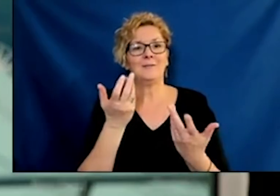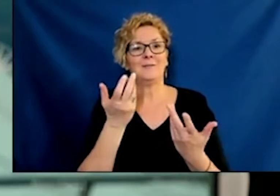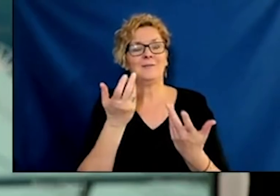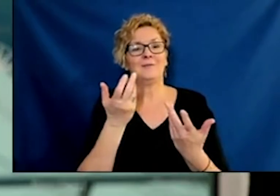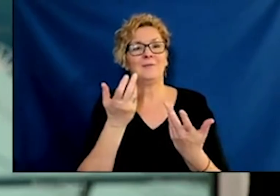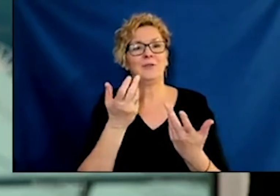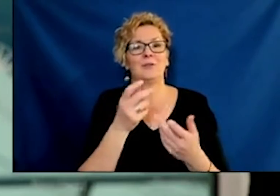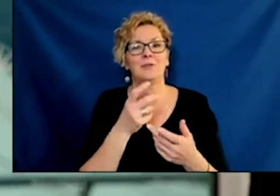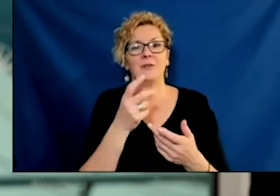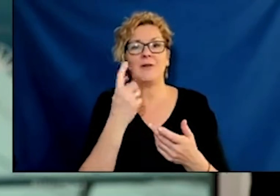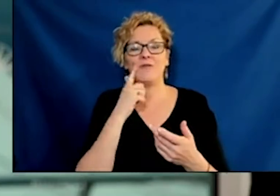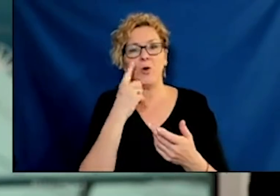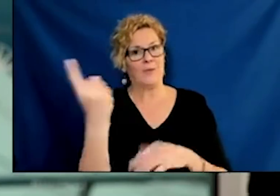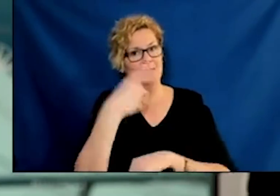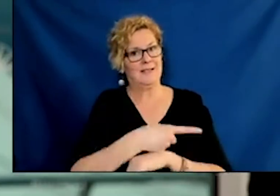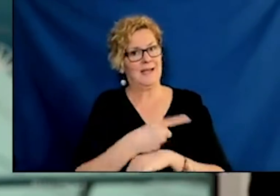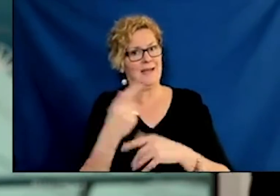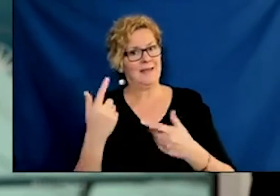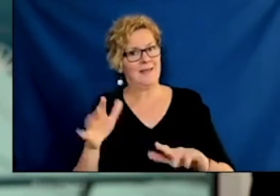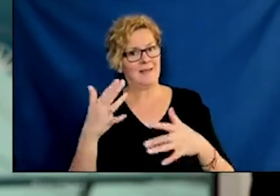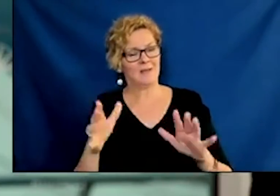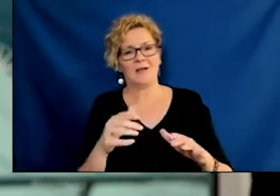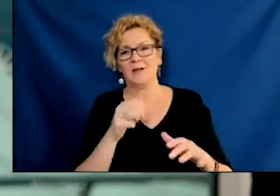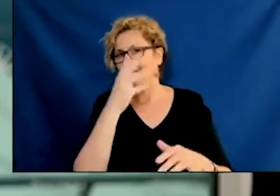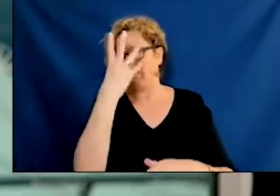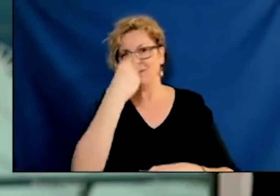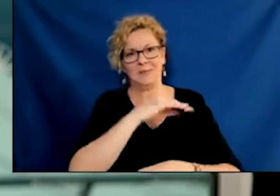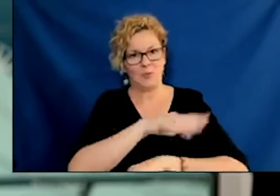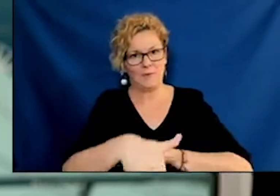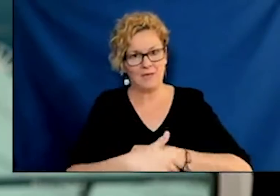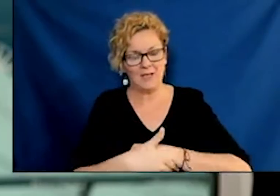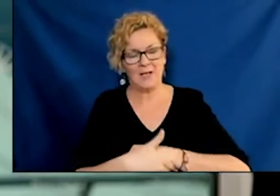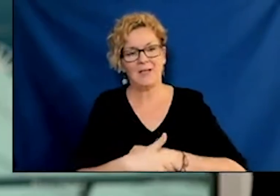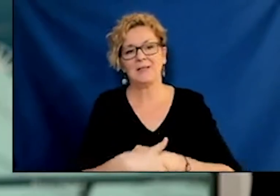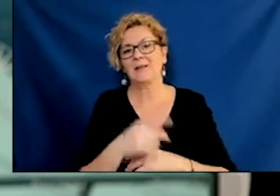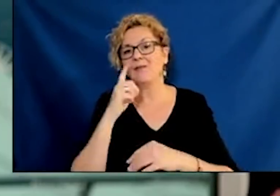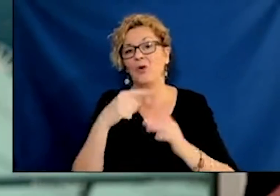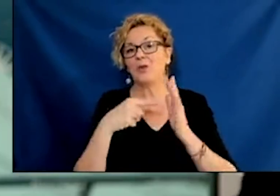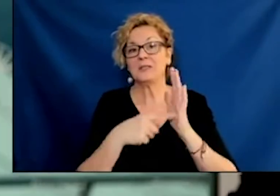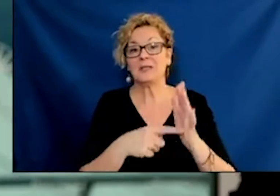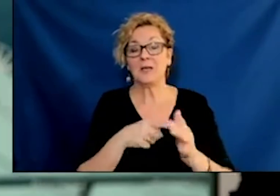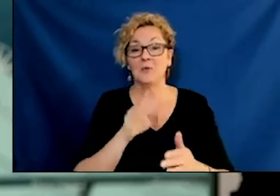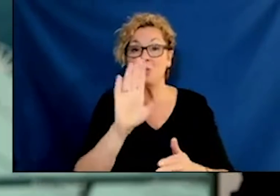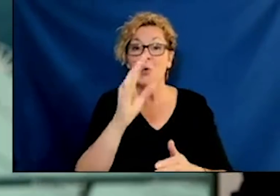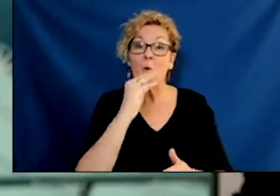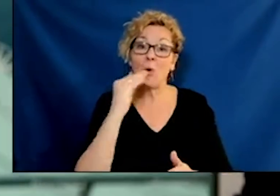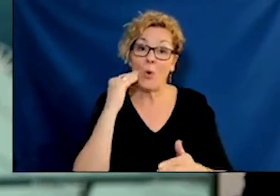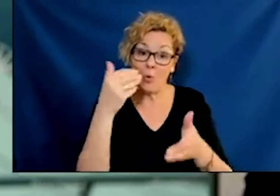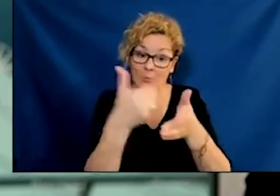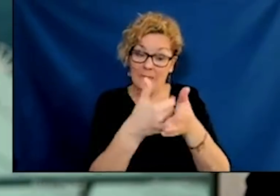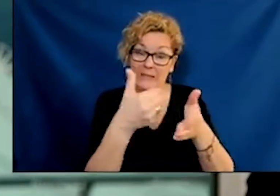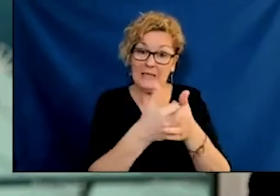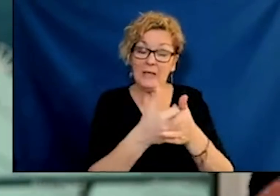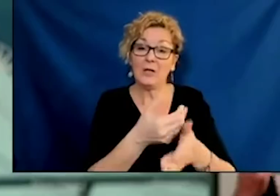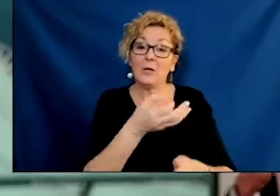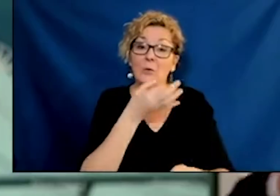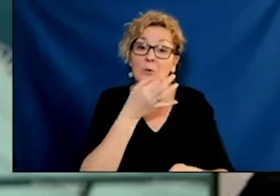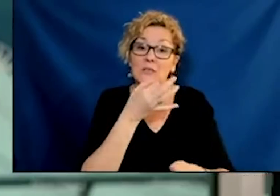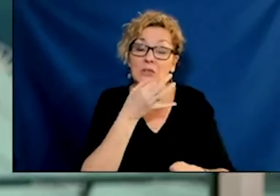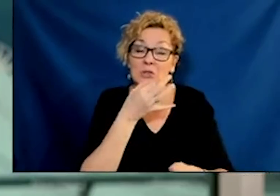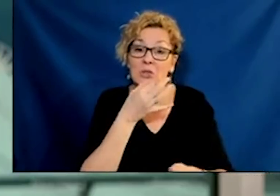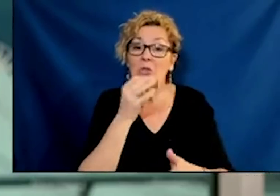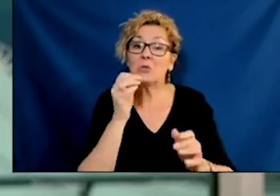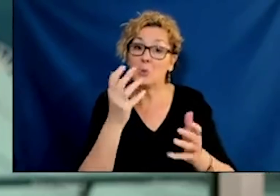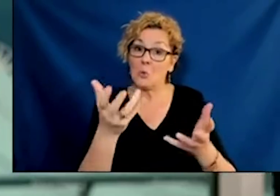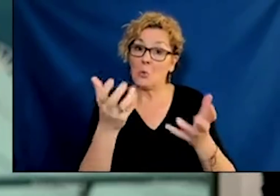Whistler, then yes, that is your local ski hill. Day trips to Mount Washington. It's, as we said, it's not the skiing